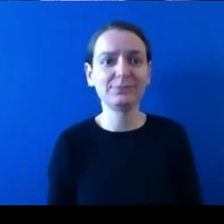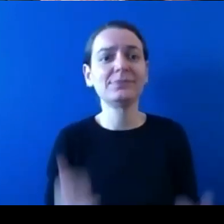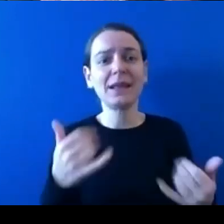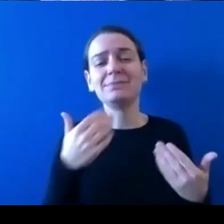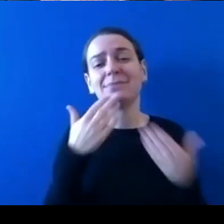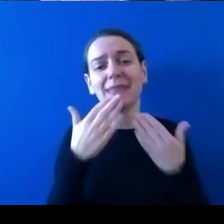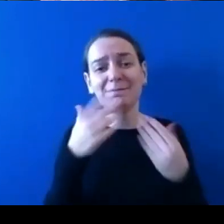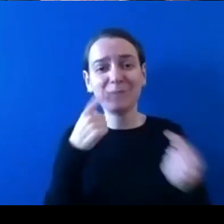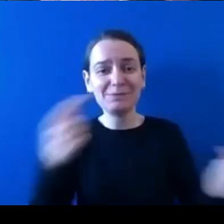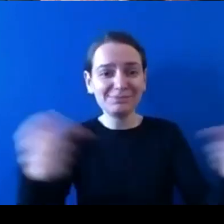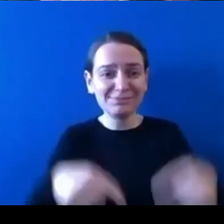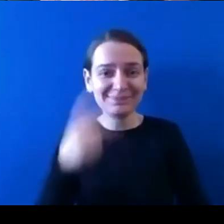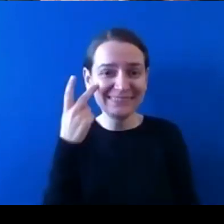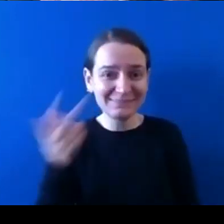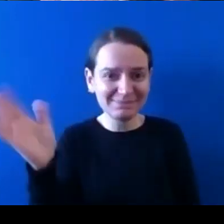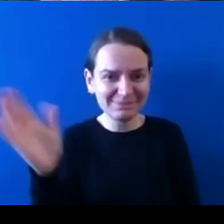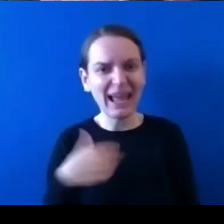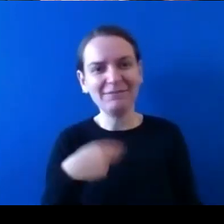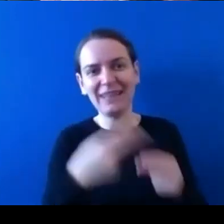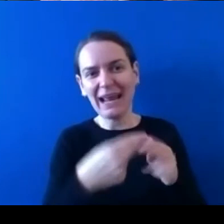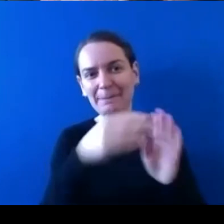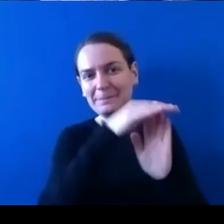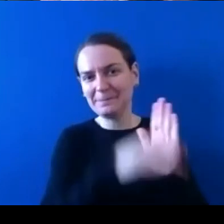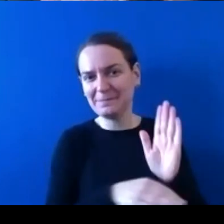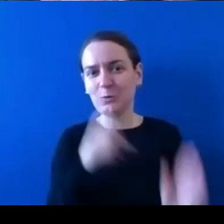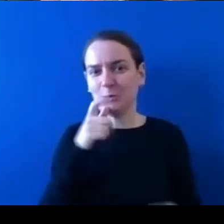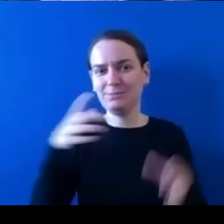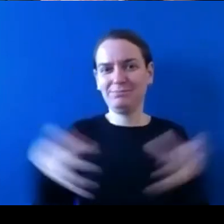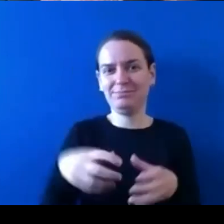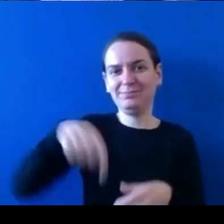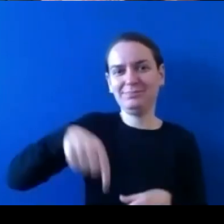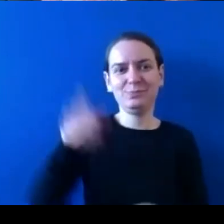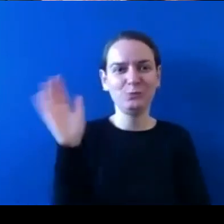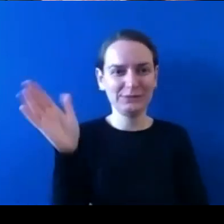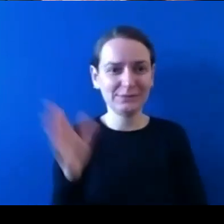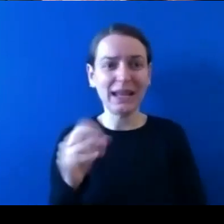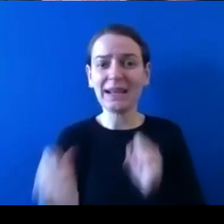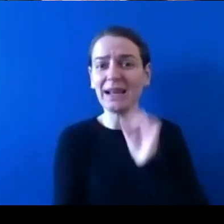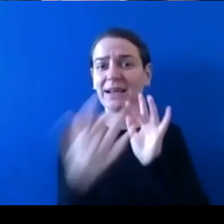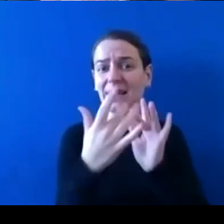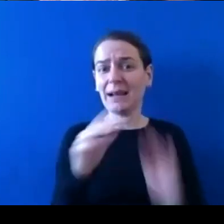O&M foundation will assist you in having a successful college experience and beyond.